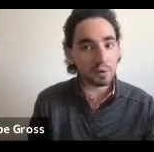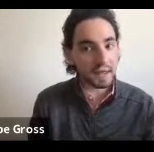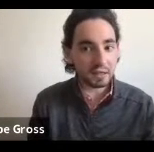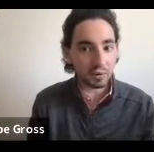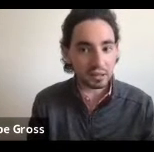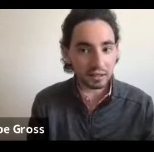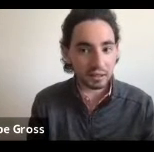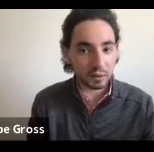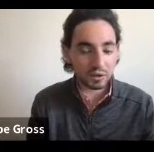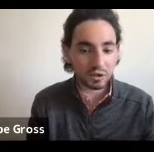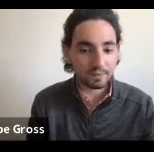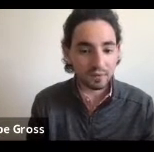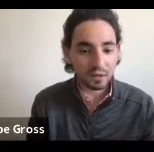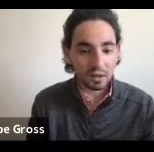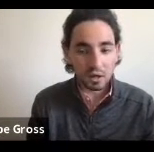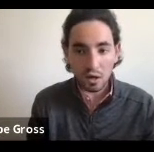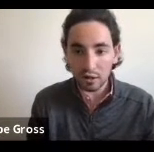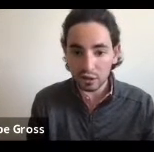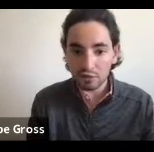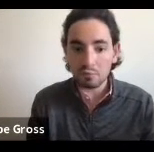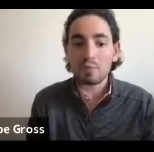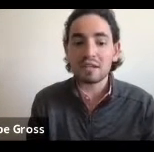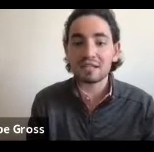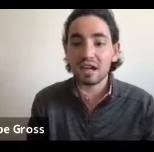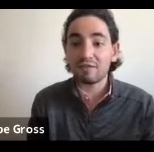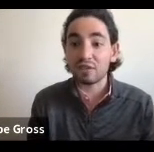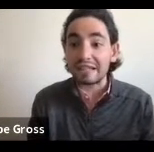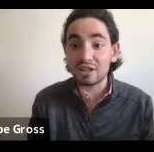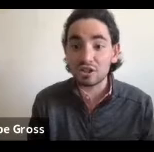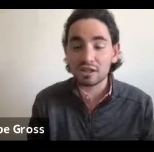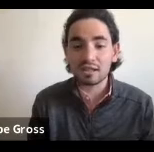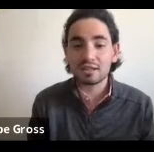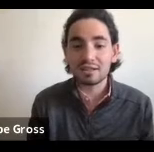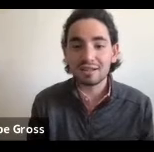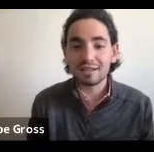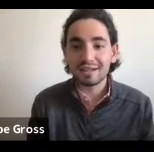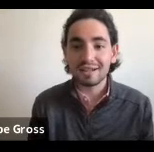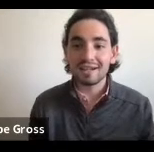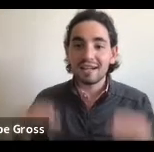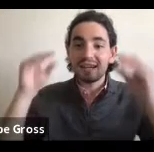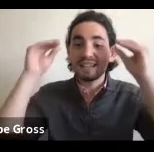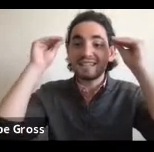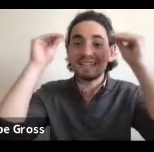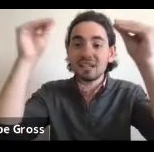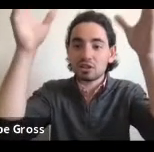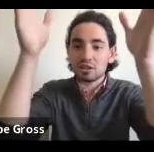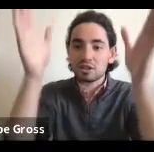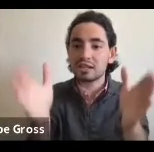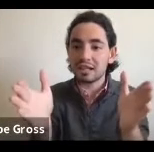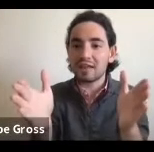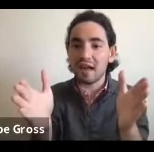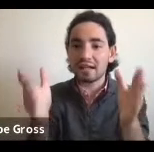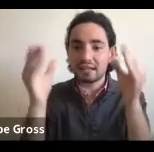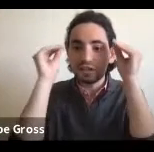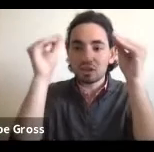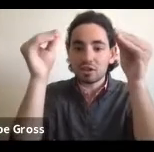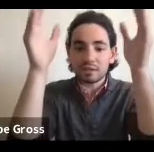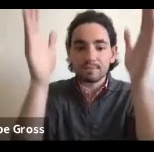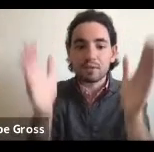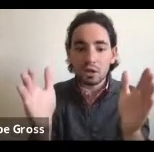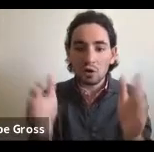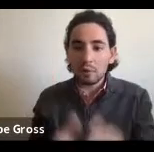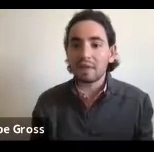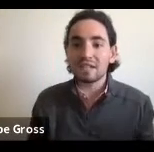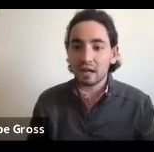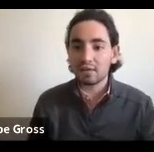are not deaf, but they know sign language. All right, do you remember the sign for teachers? It's teachers, just like